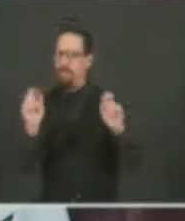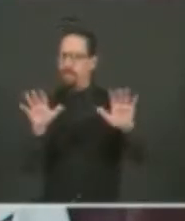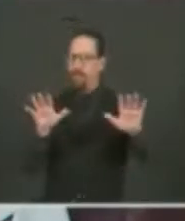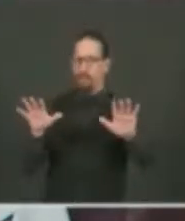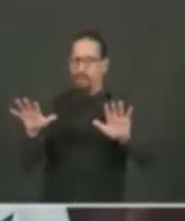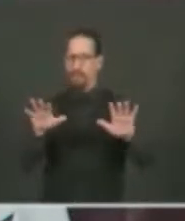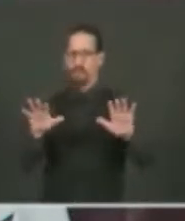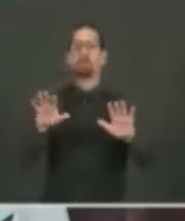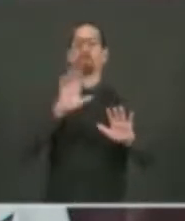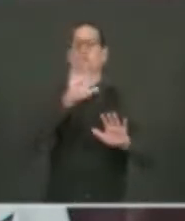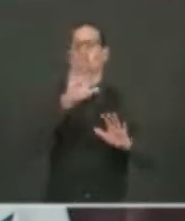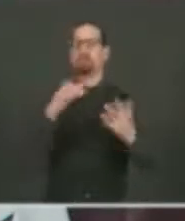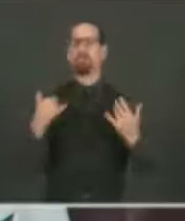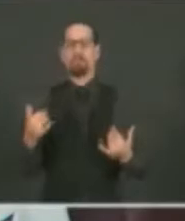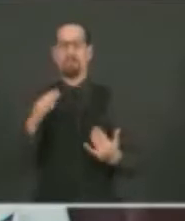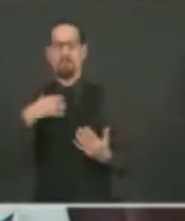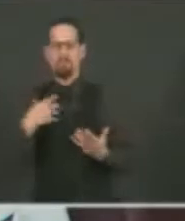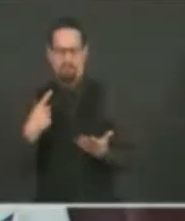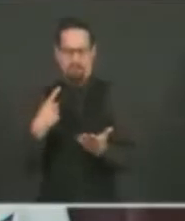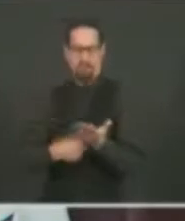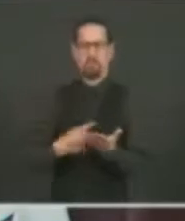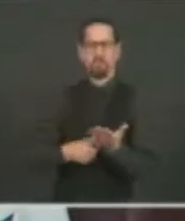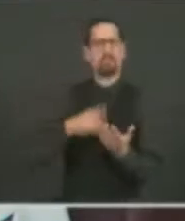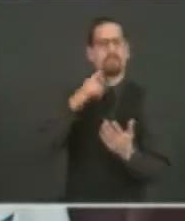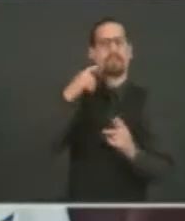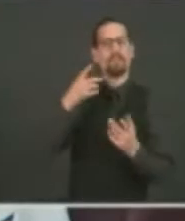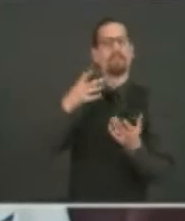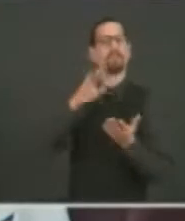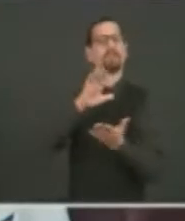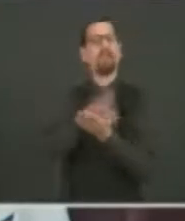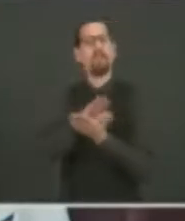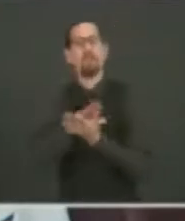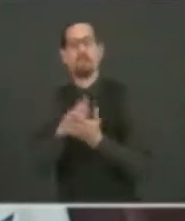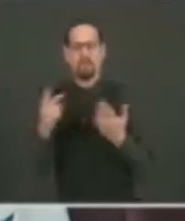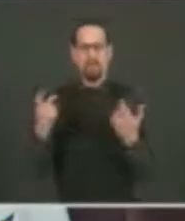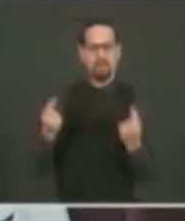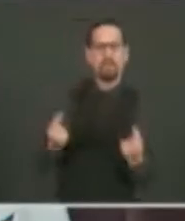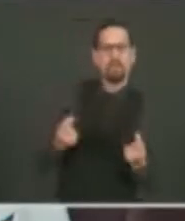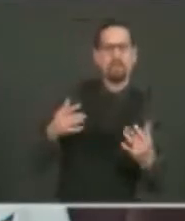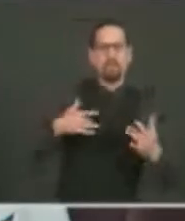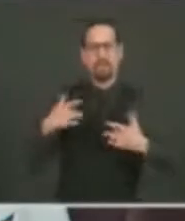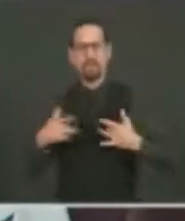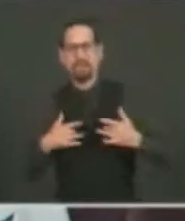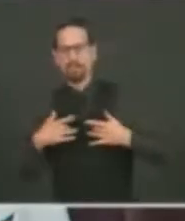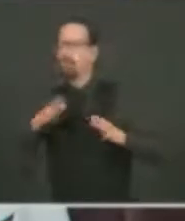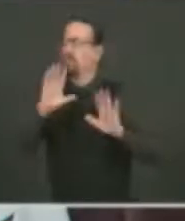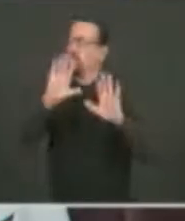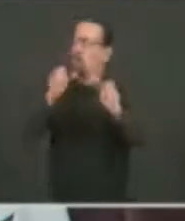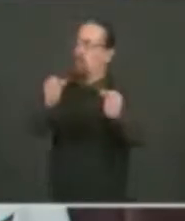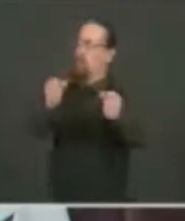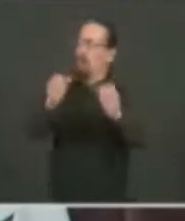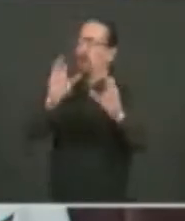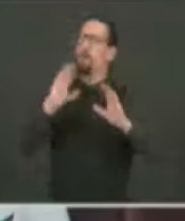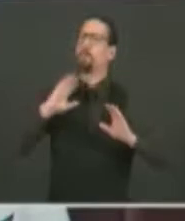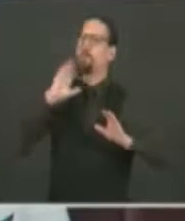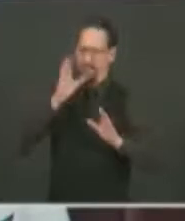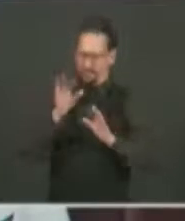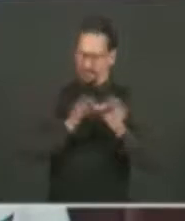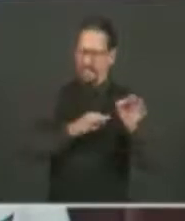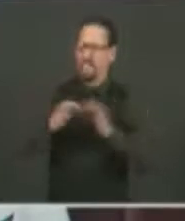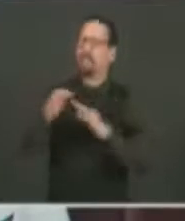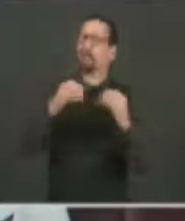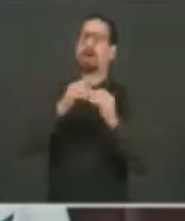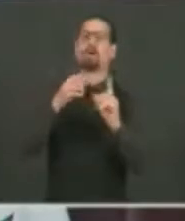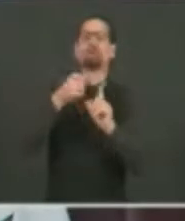How bad is it? What's going on? So permit me for a minute, please, to explain what I think is going on.